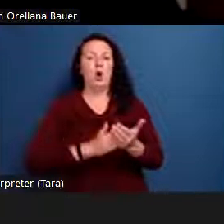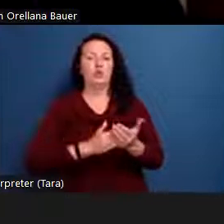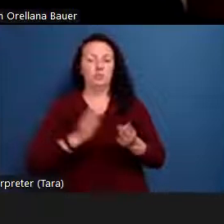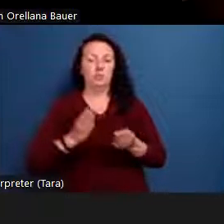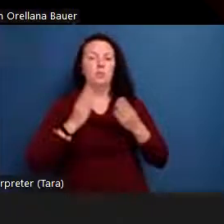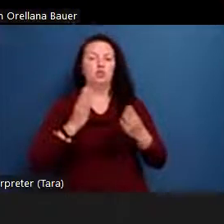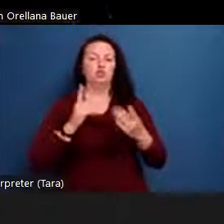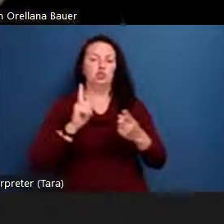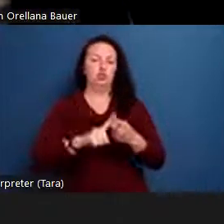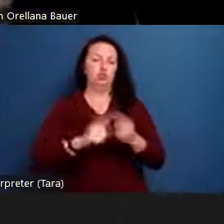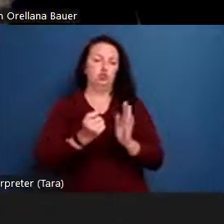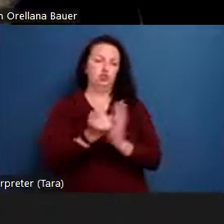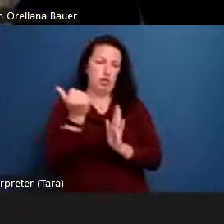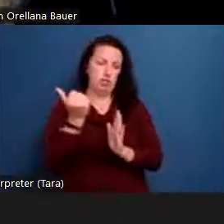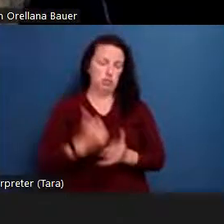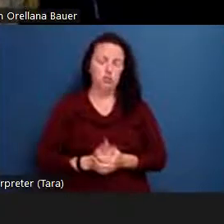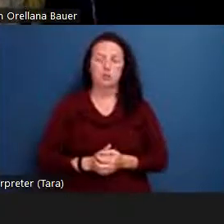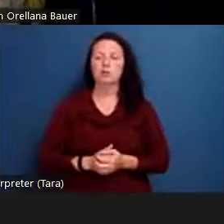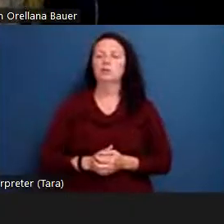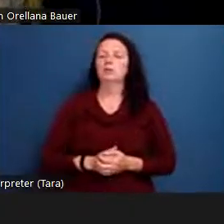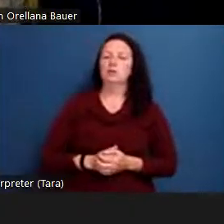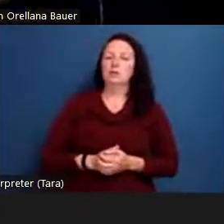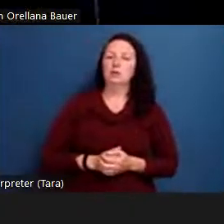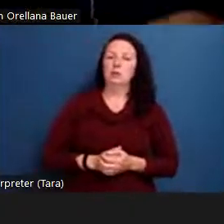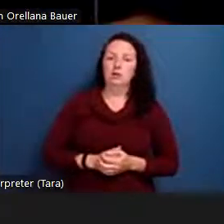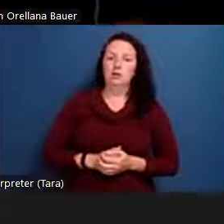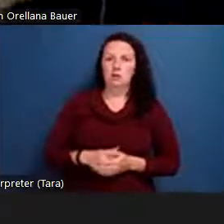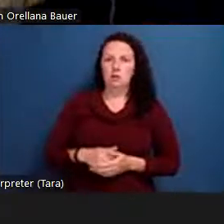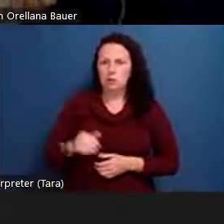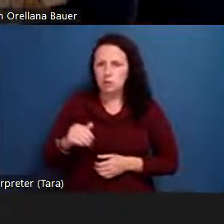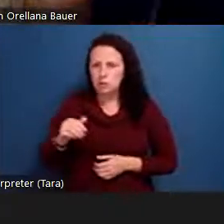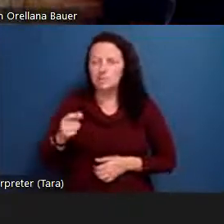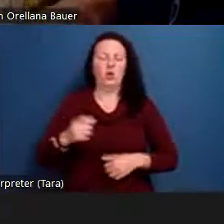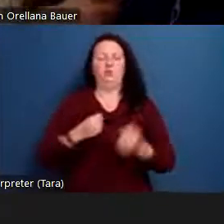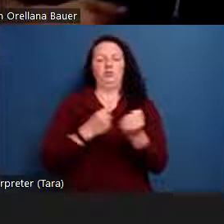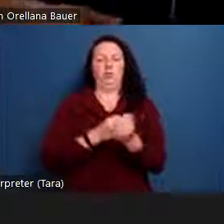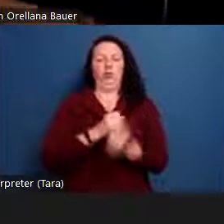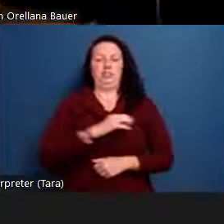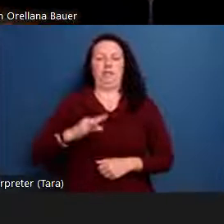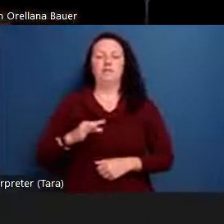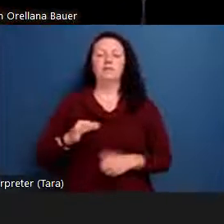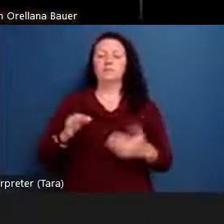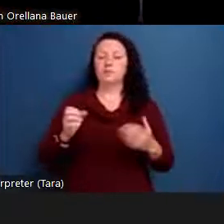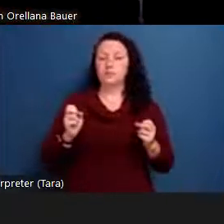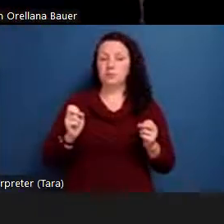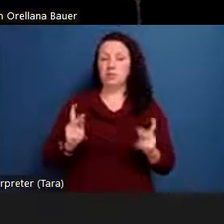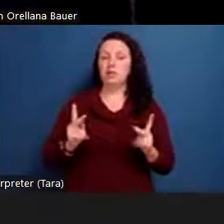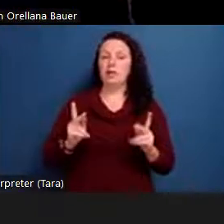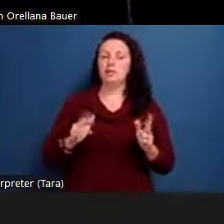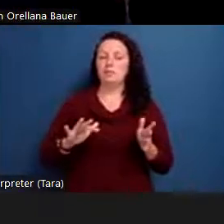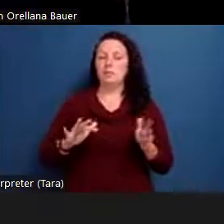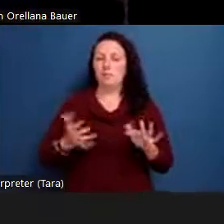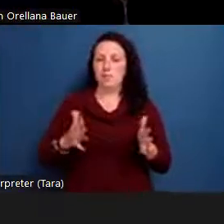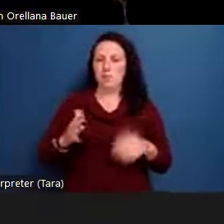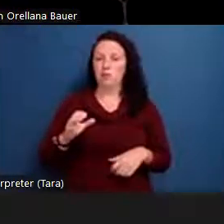of the you haven't fully agreed to it yet, but it's tentatively agreed to just a few minutes ago.